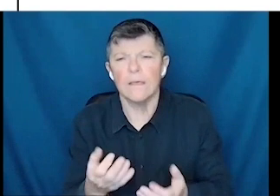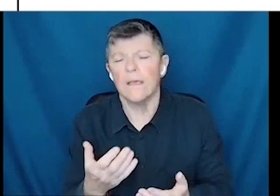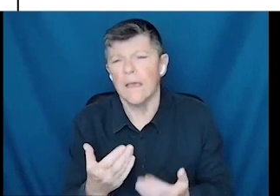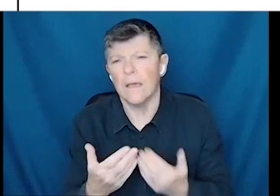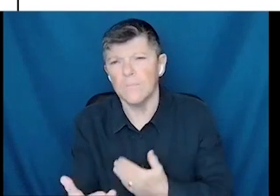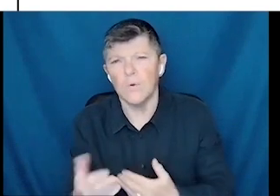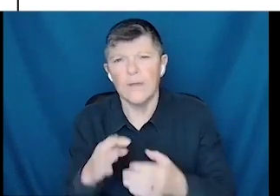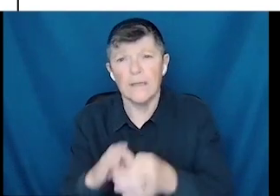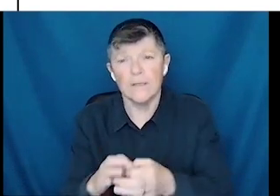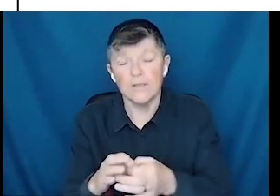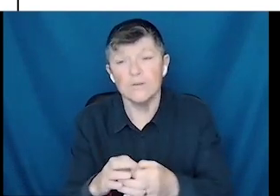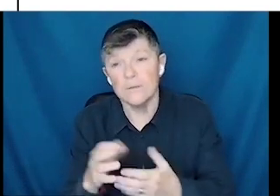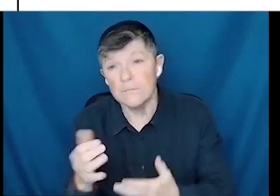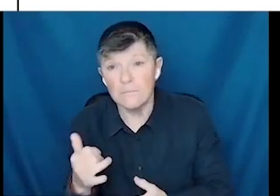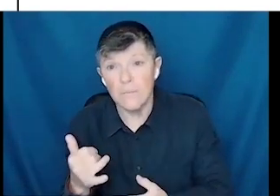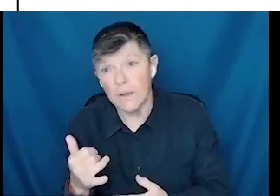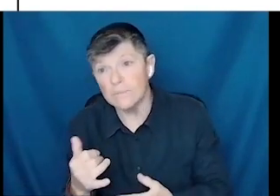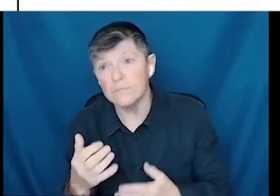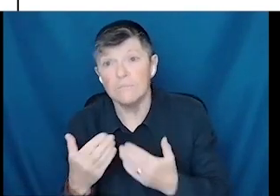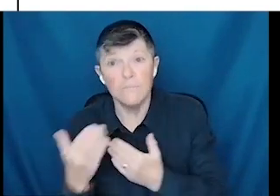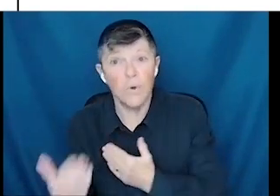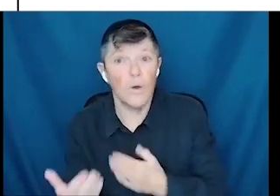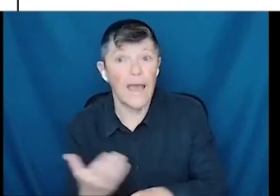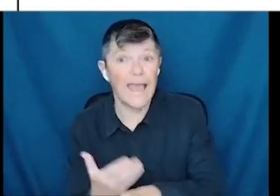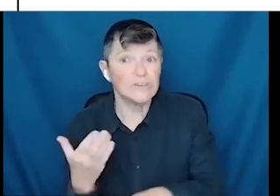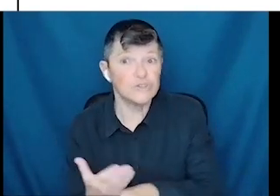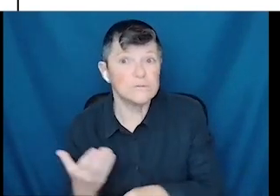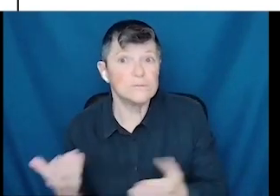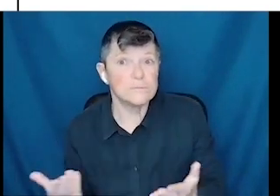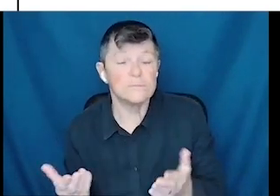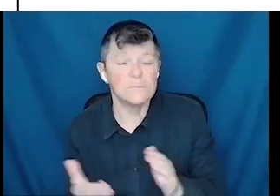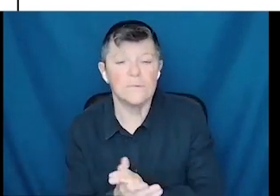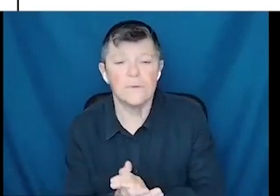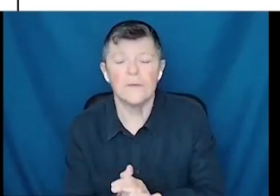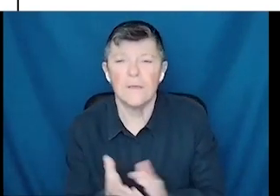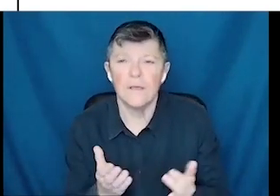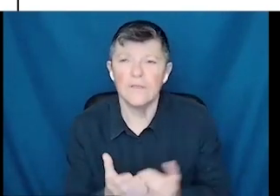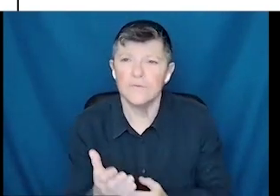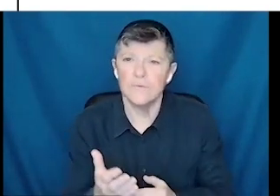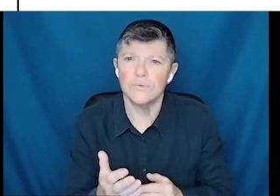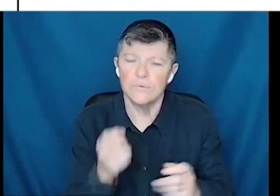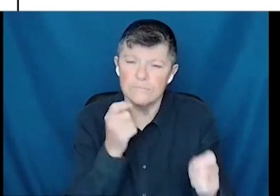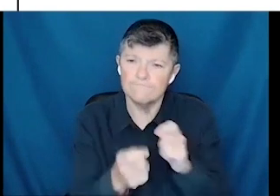actionable. So yeah, through writing, it can become more